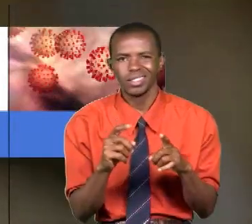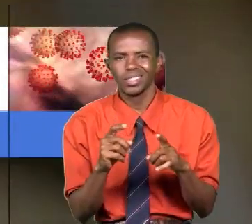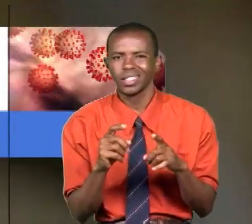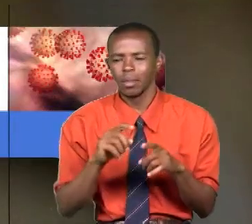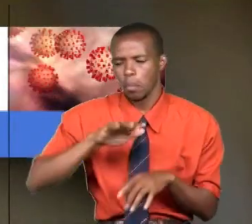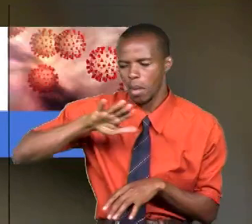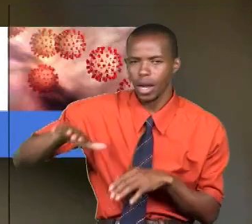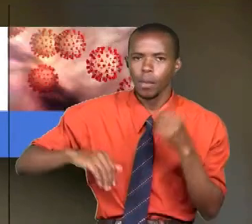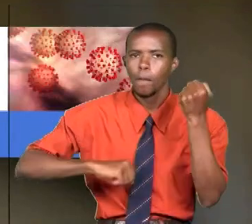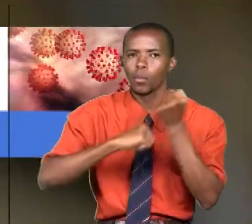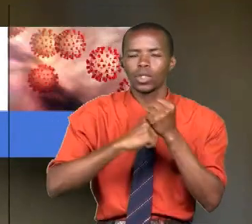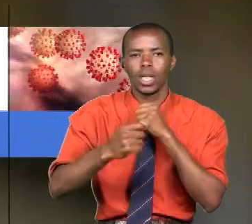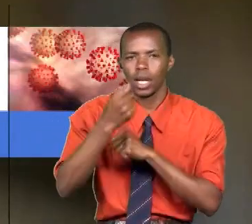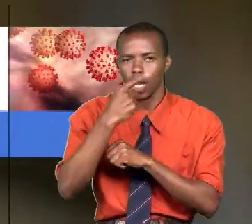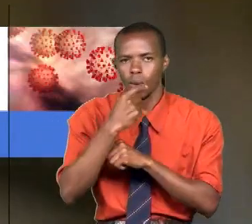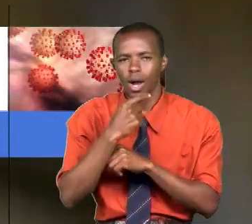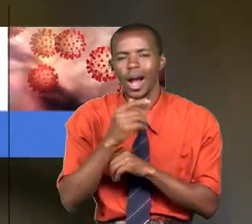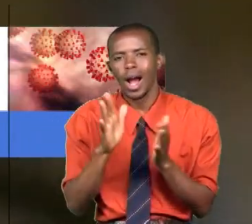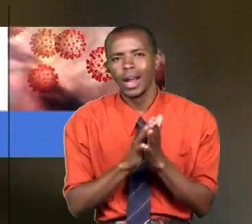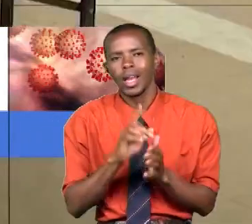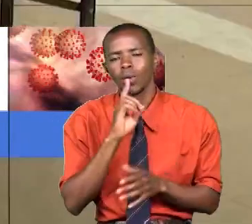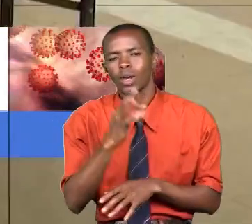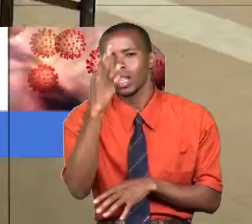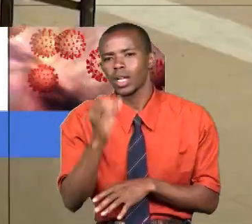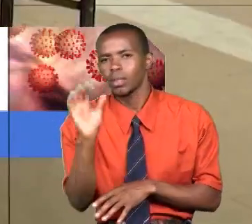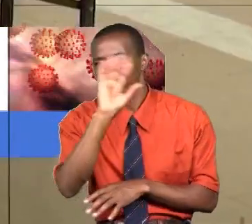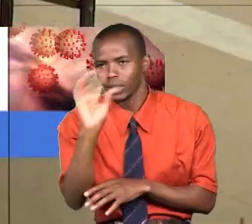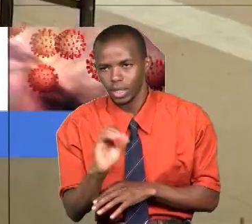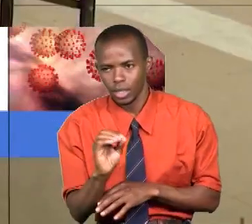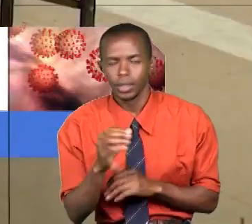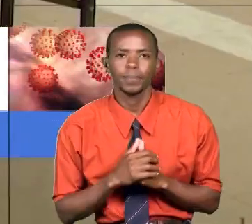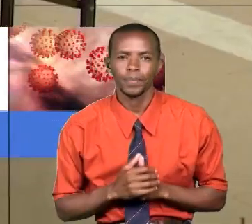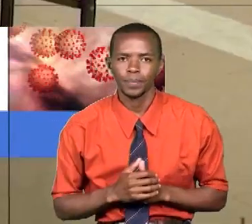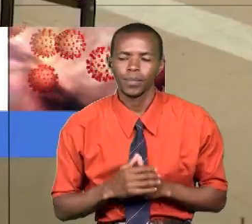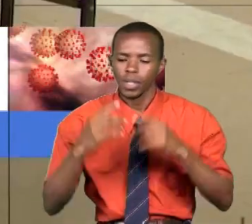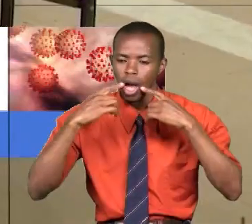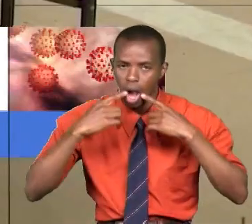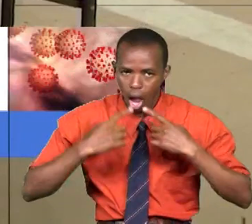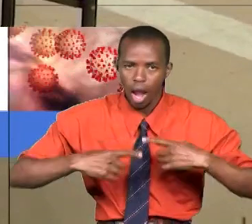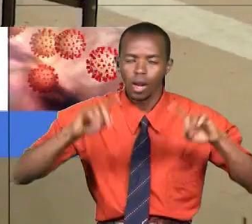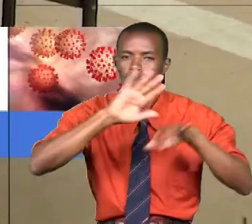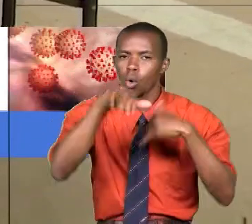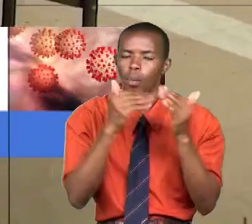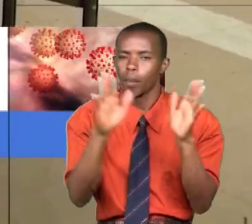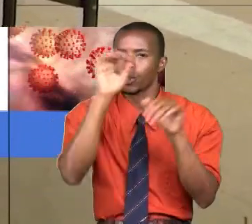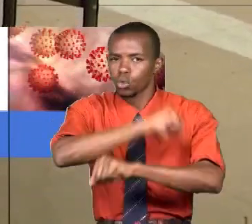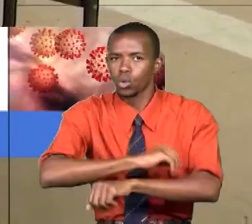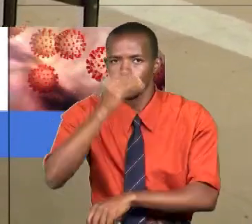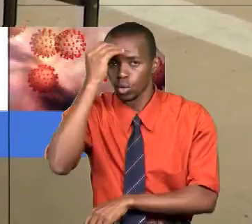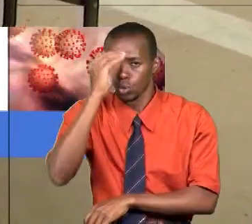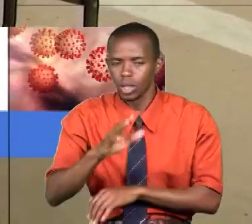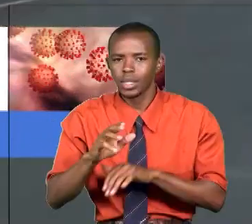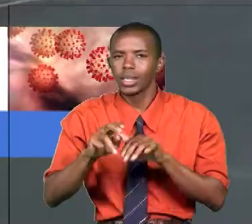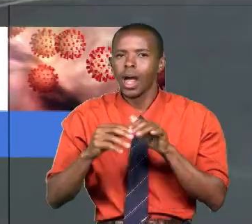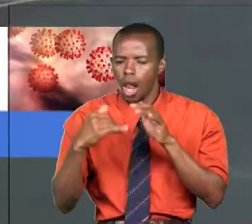behind in booster shots at just under 30%. Newsom also announced that all public school students from kindergarten to